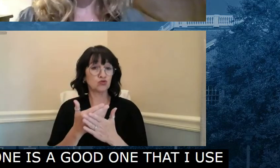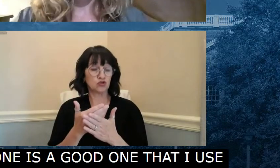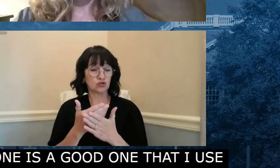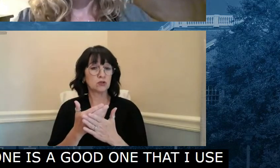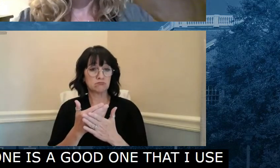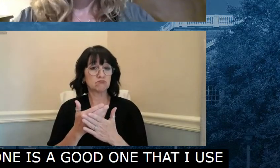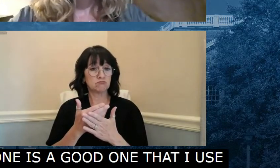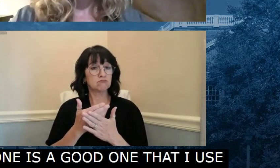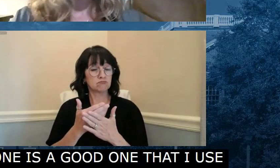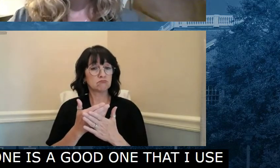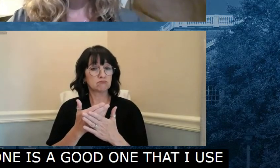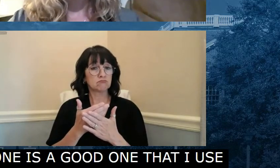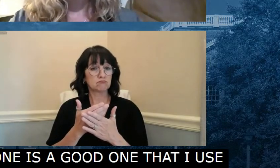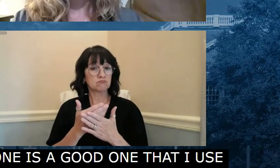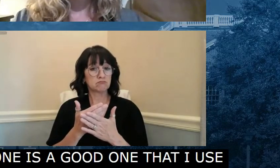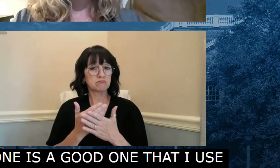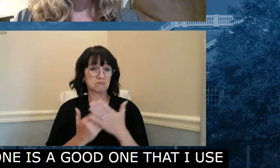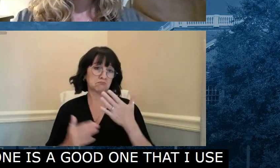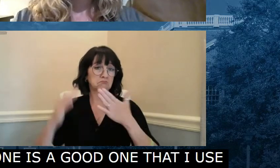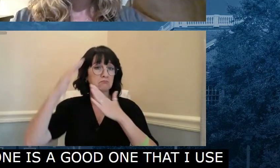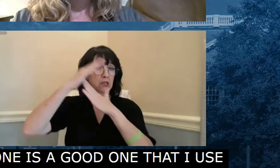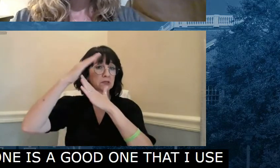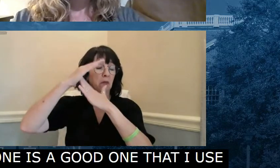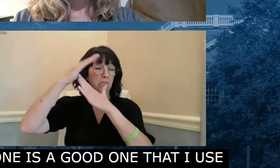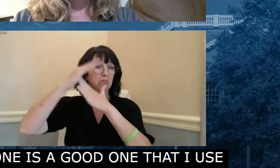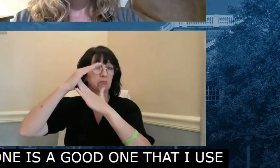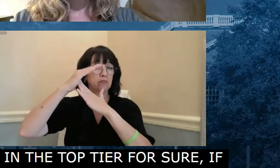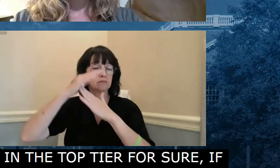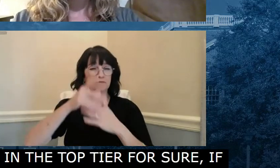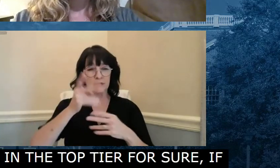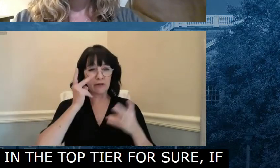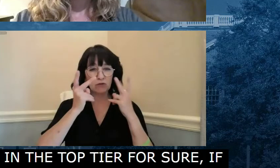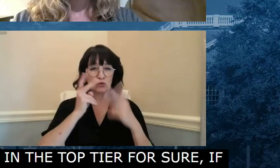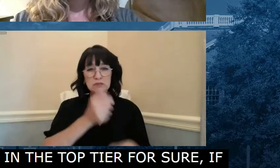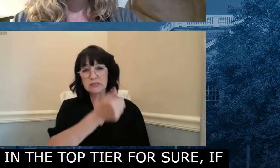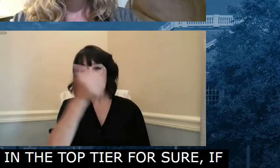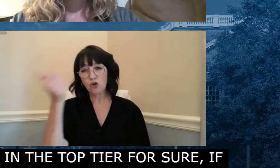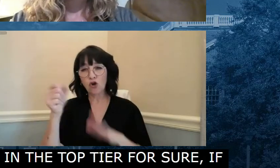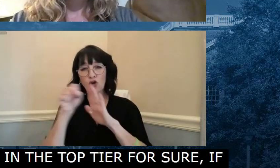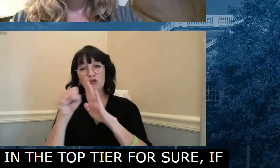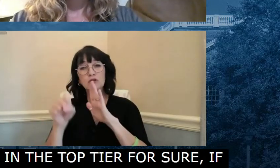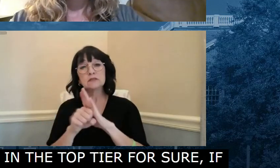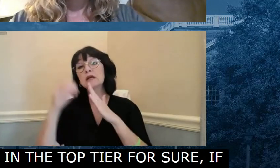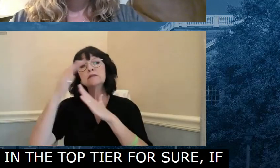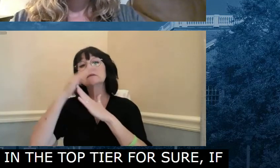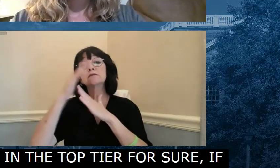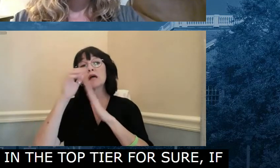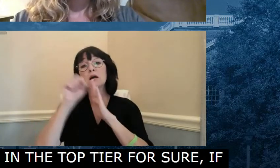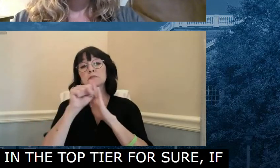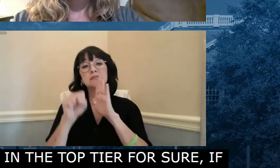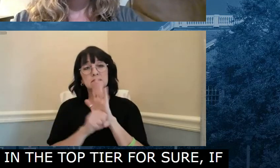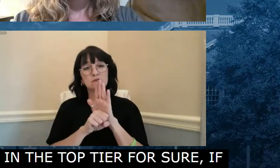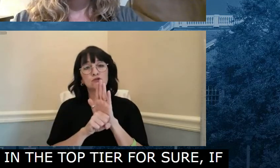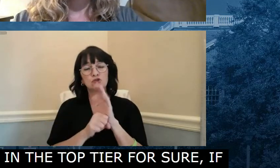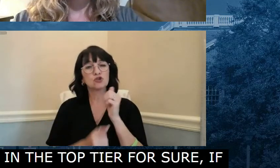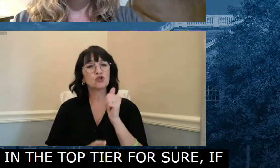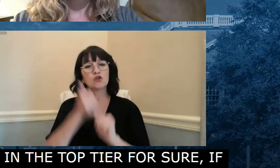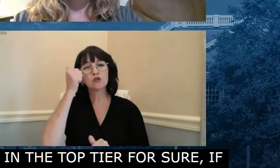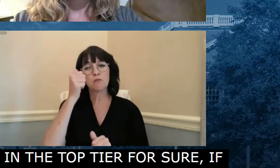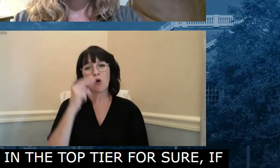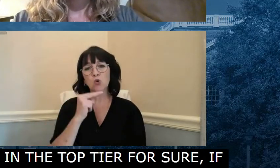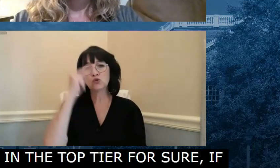sure. If you look at the states, the states that are at the top are mostly